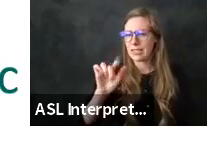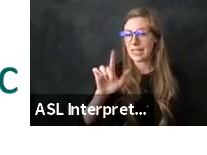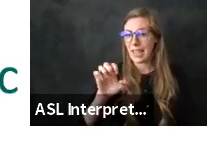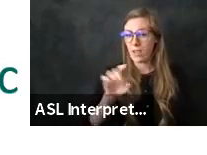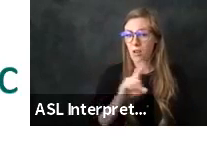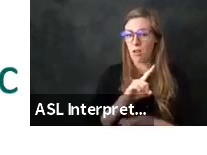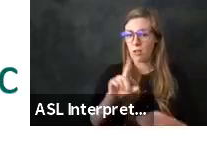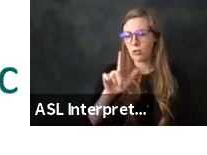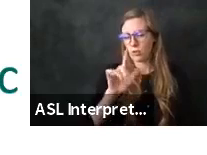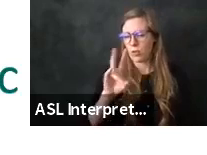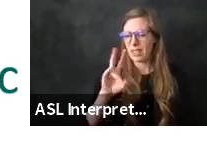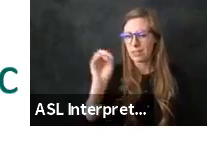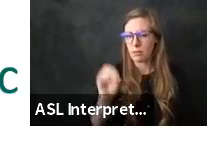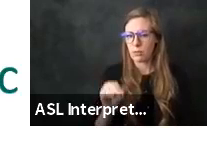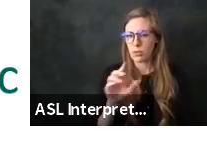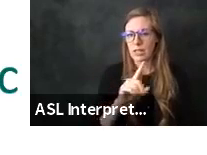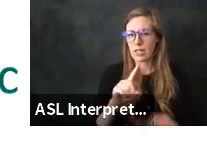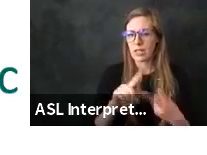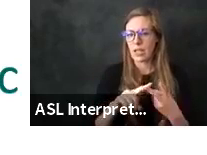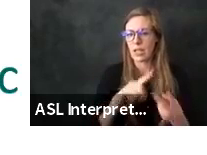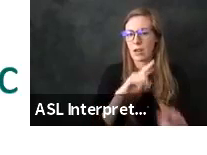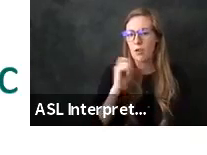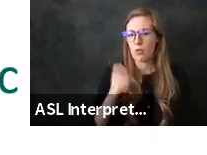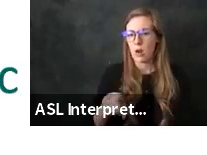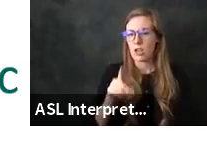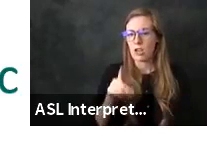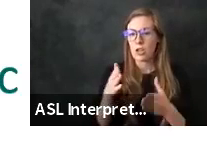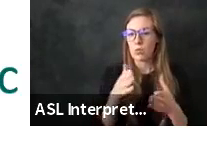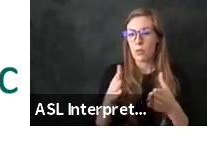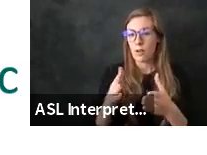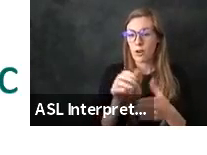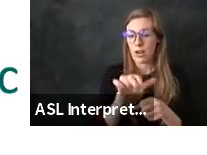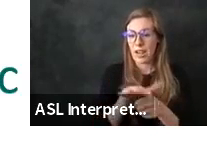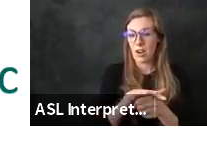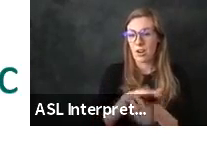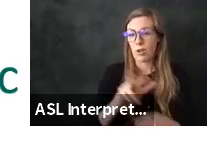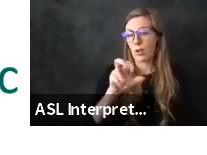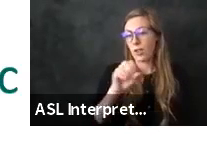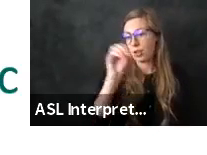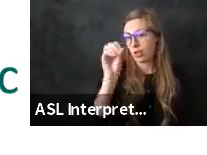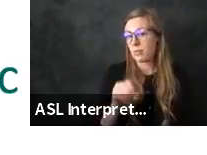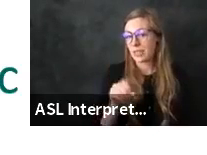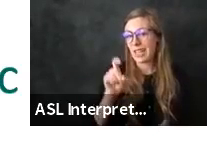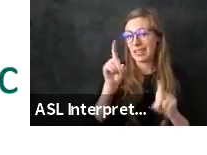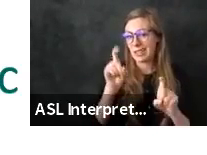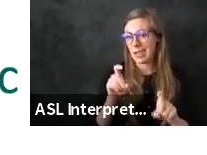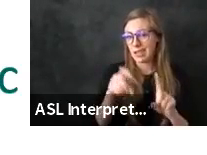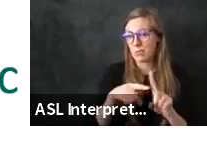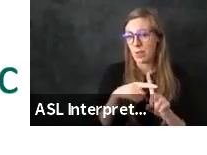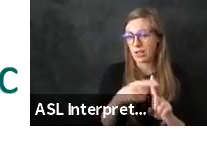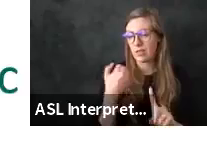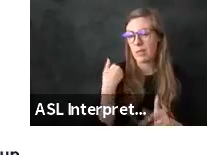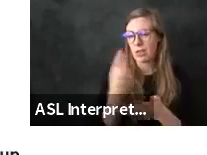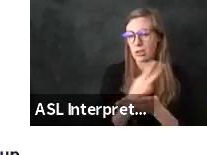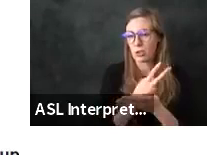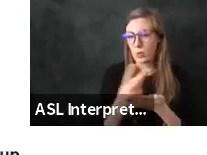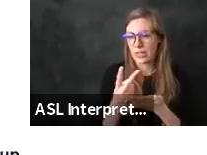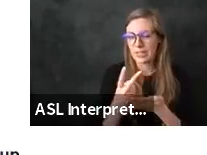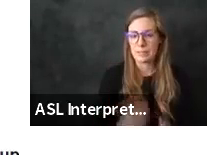with 27% and the Russian River area with 30% test positivity in the last 2 weeks.